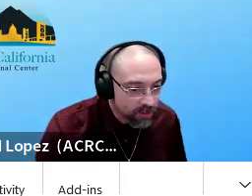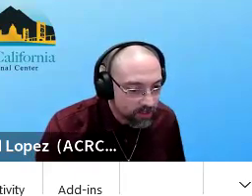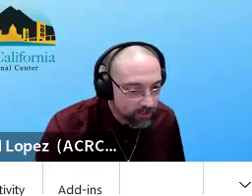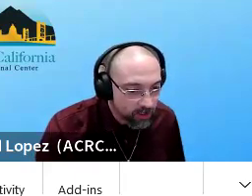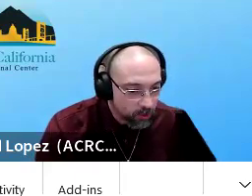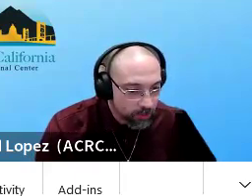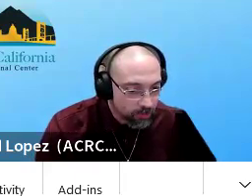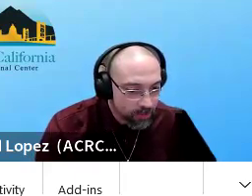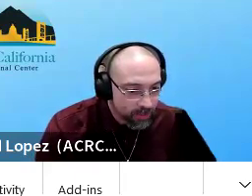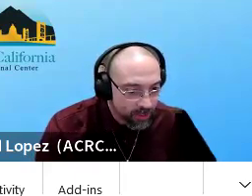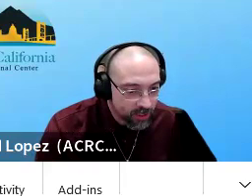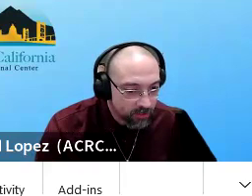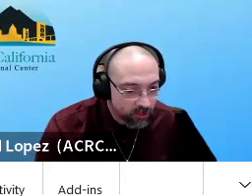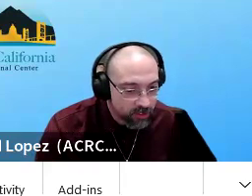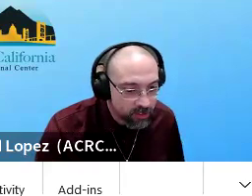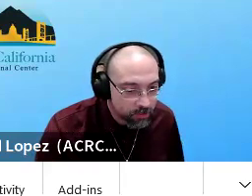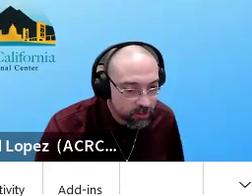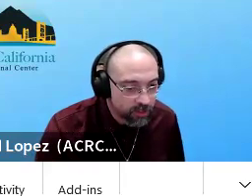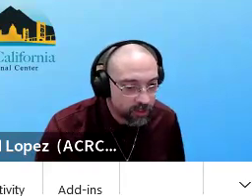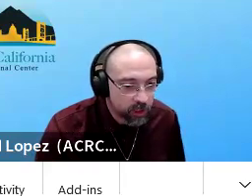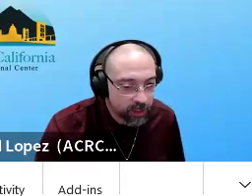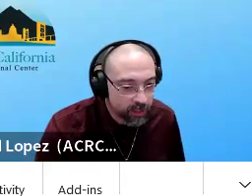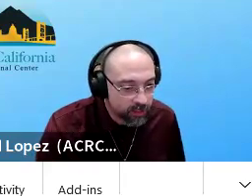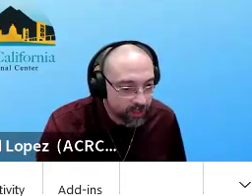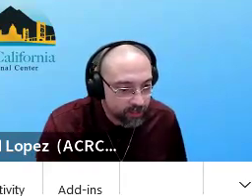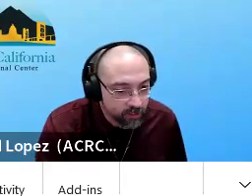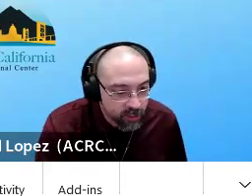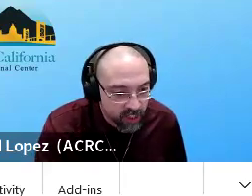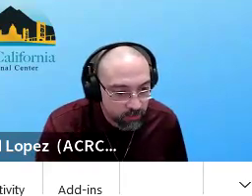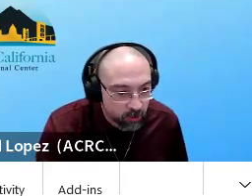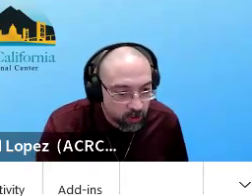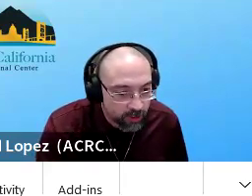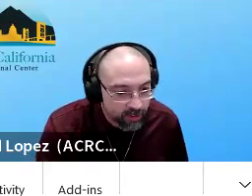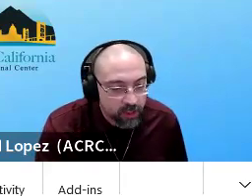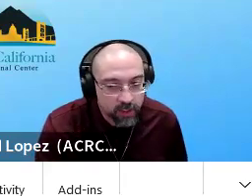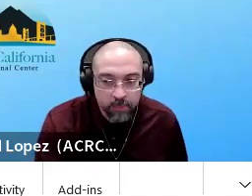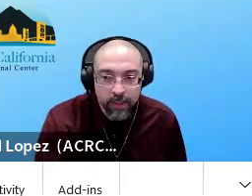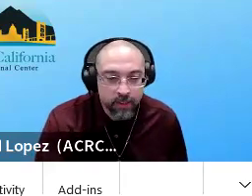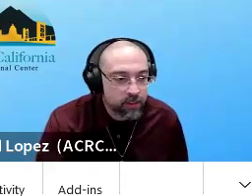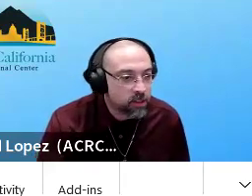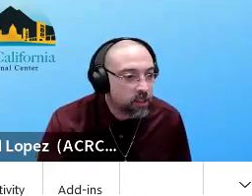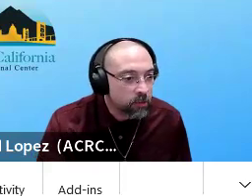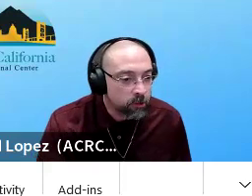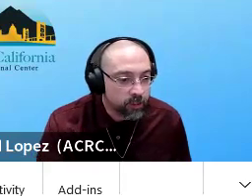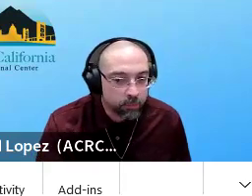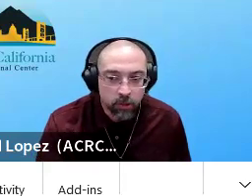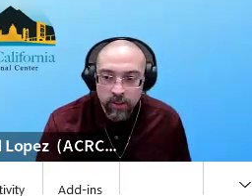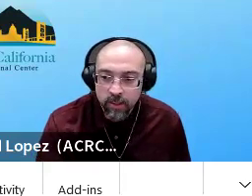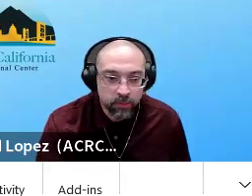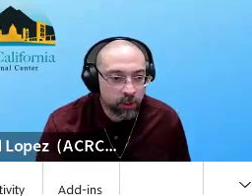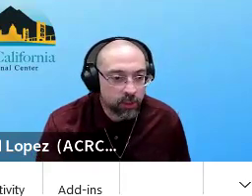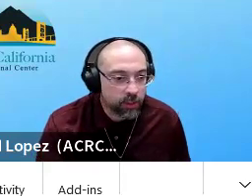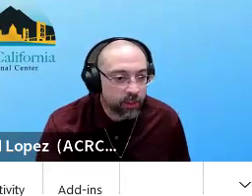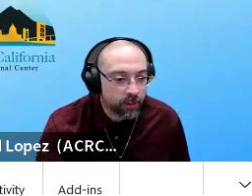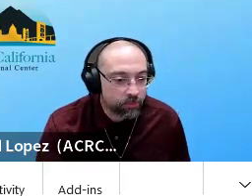I just wanted to open up and thank you for this opportunity, John and team, for talking about this really